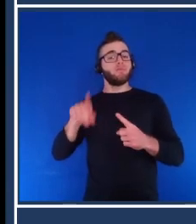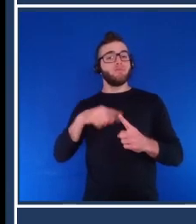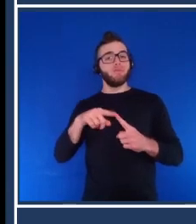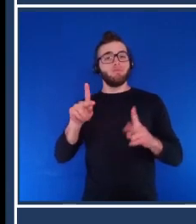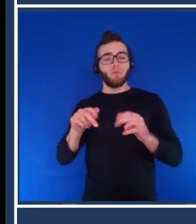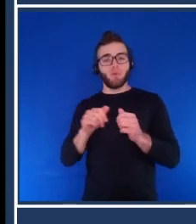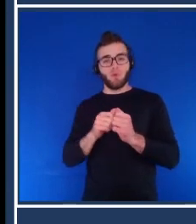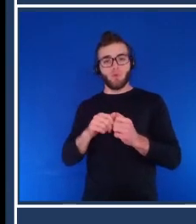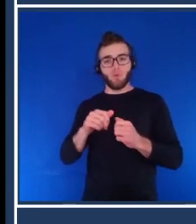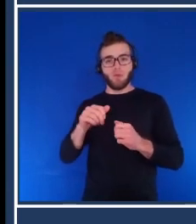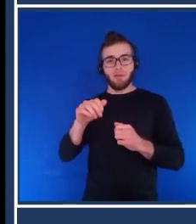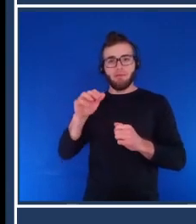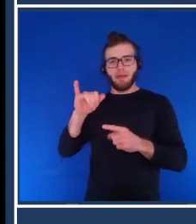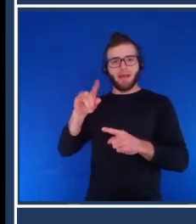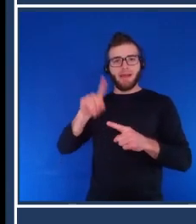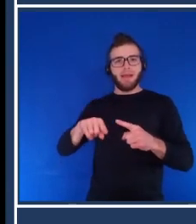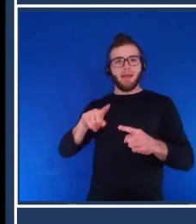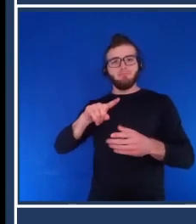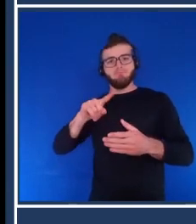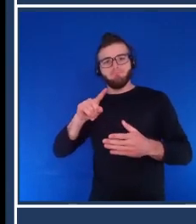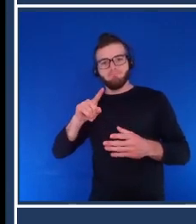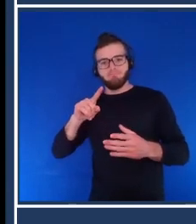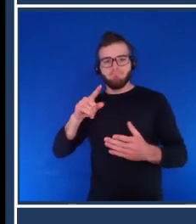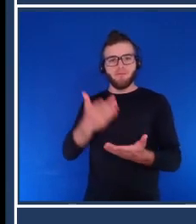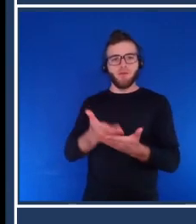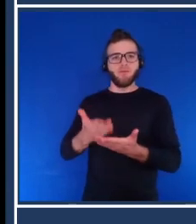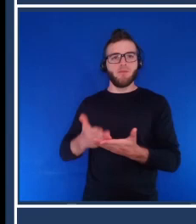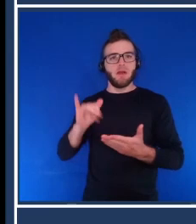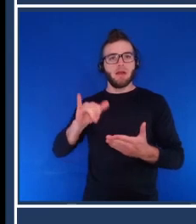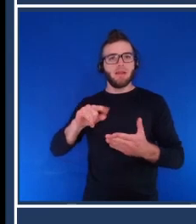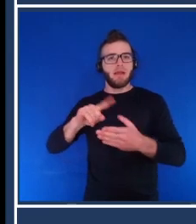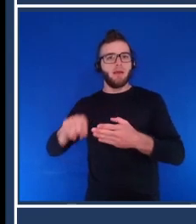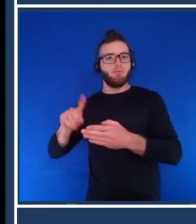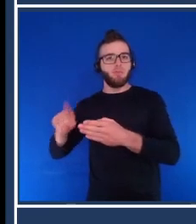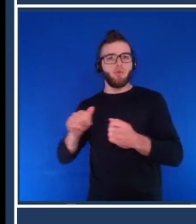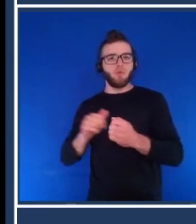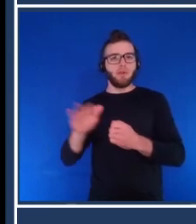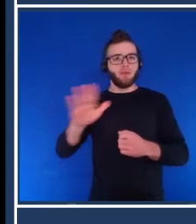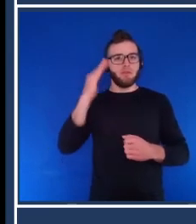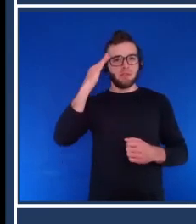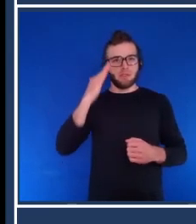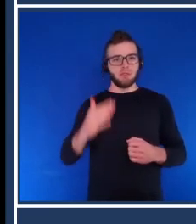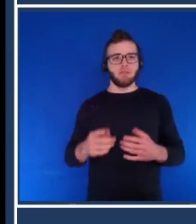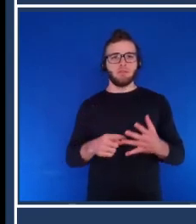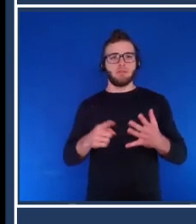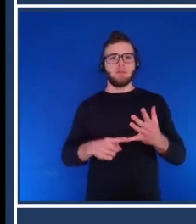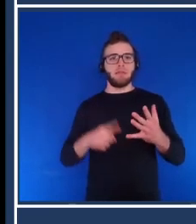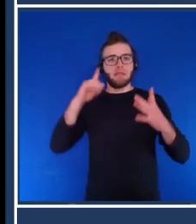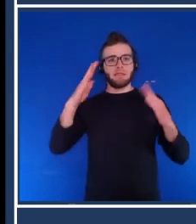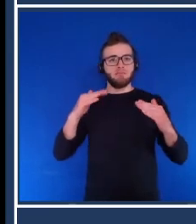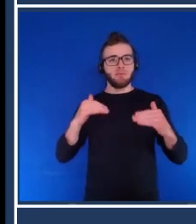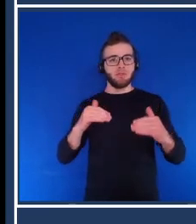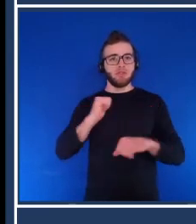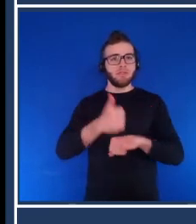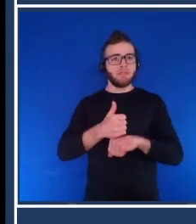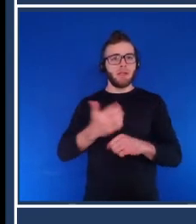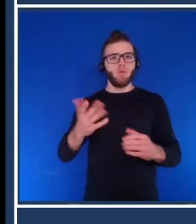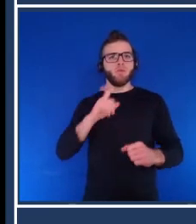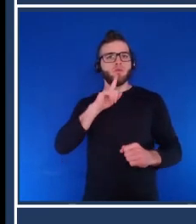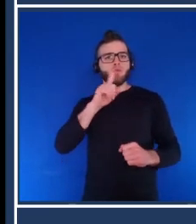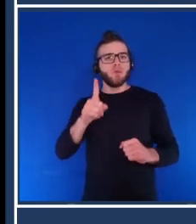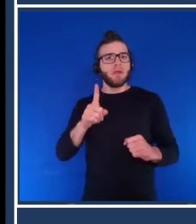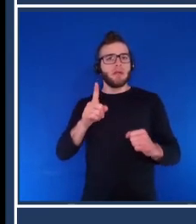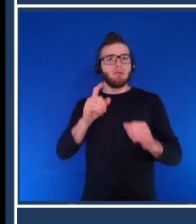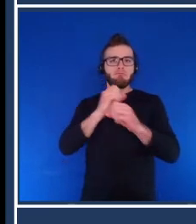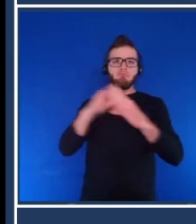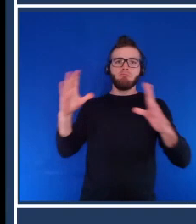senses? Expectation setting. What are realistic breakthrough timeframes for AI advances, and how can we communicate these